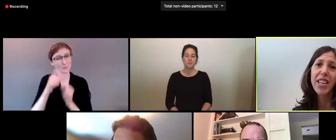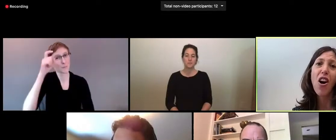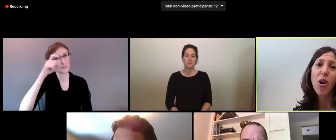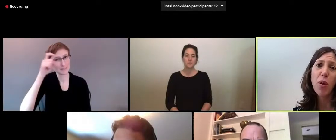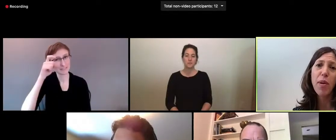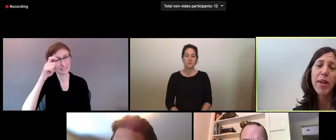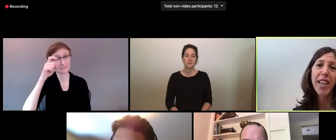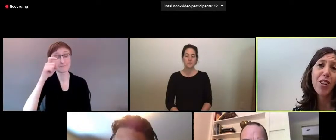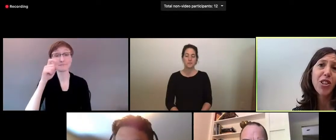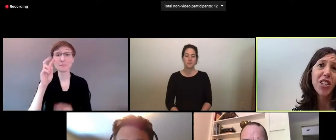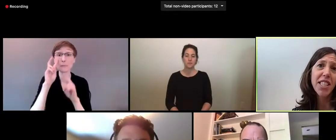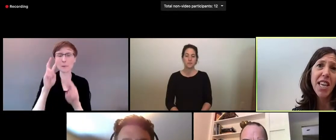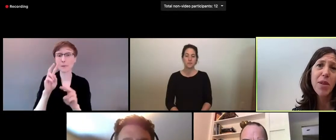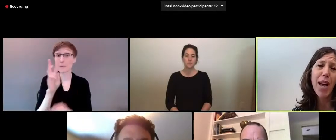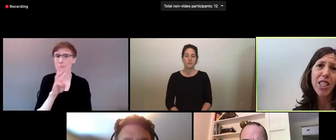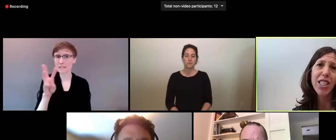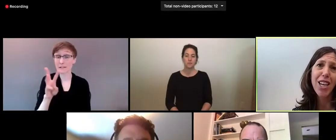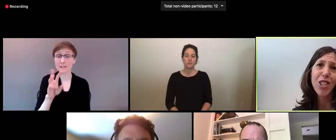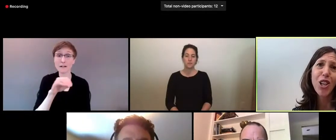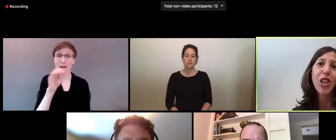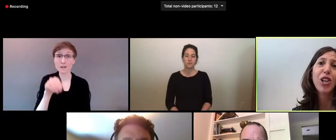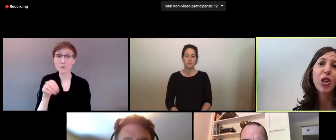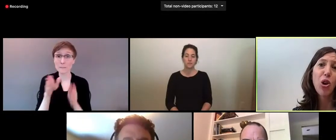on our website,